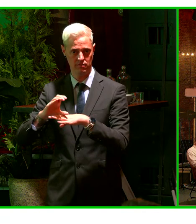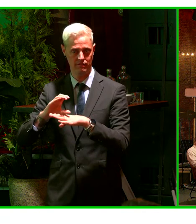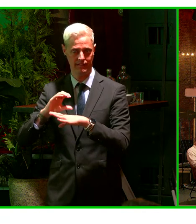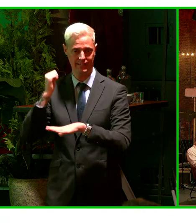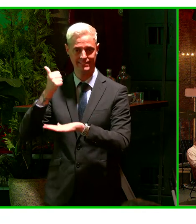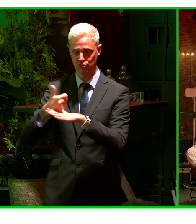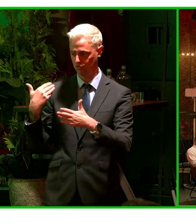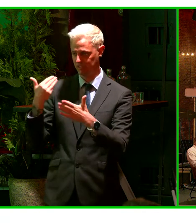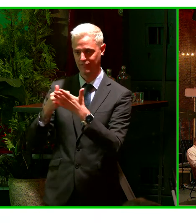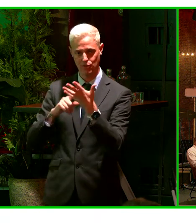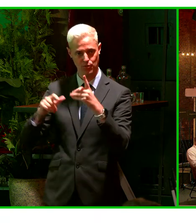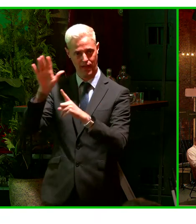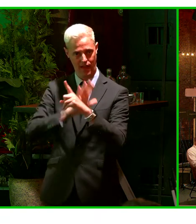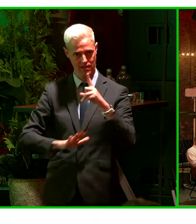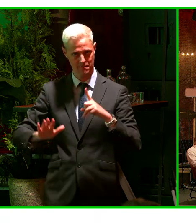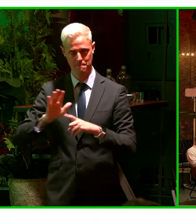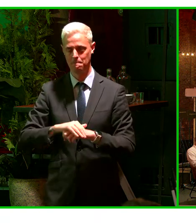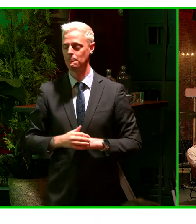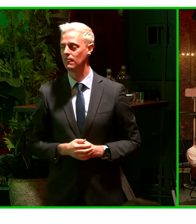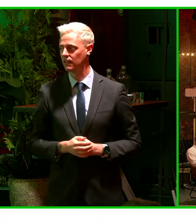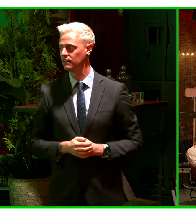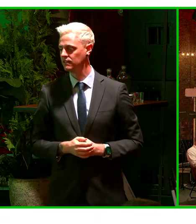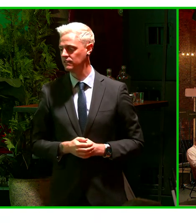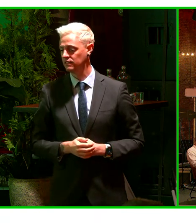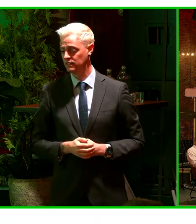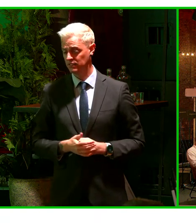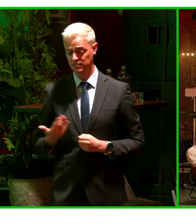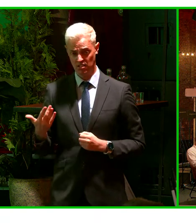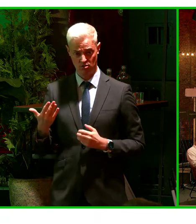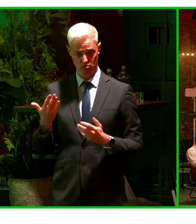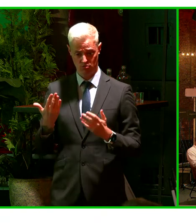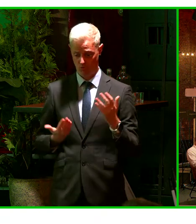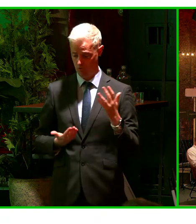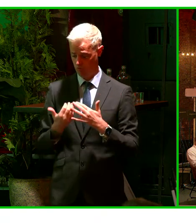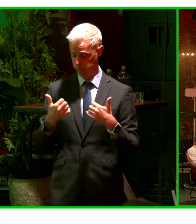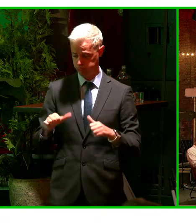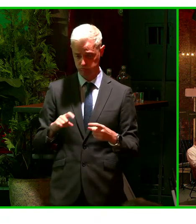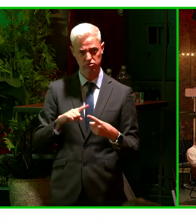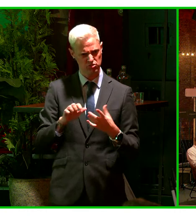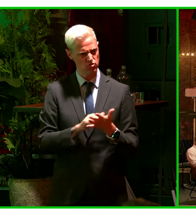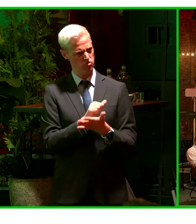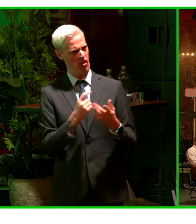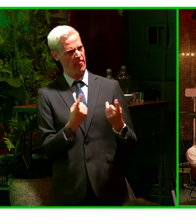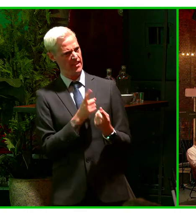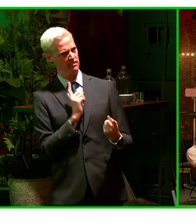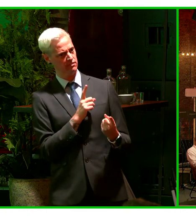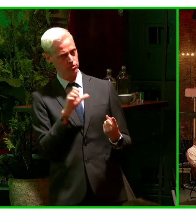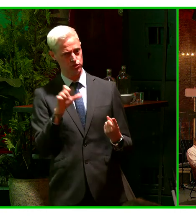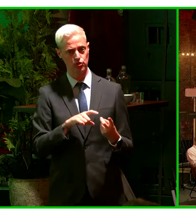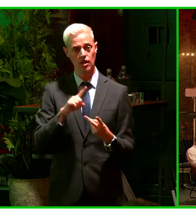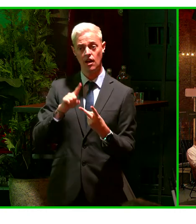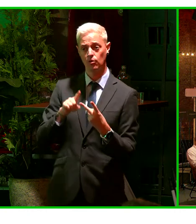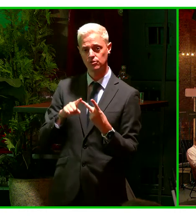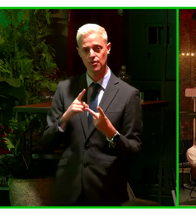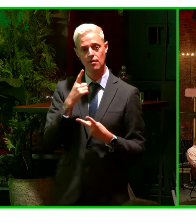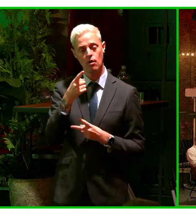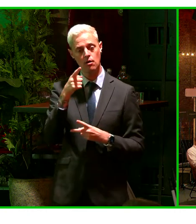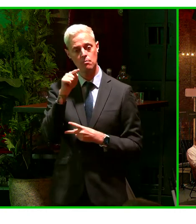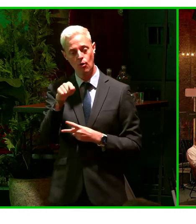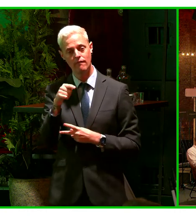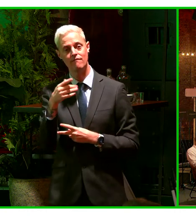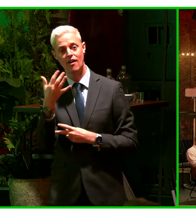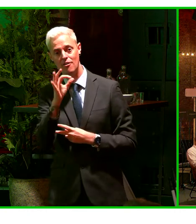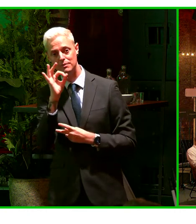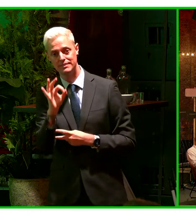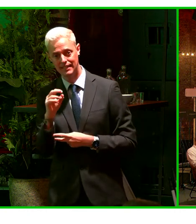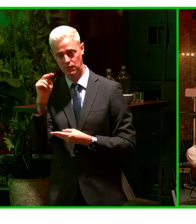is very, very much an agenda which is driven by two things: doing the right thing and getting to the 1.5 degree goal, which I'll disagree